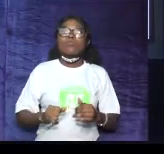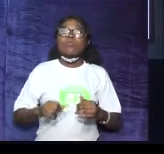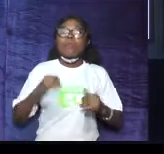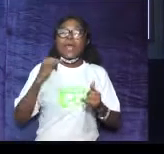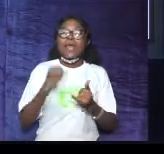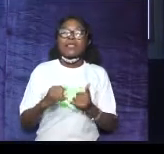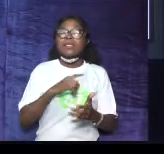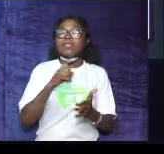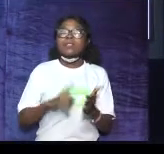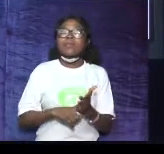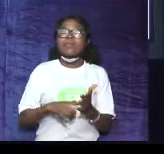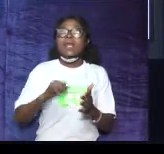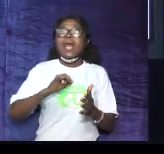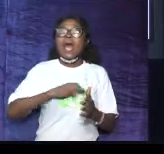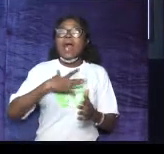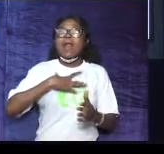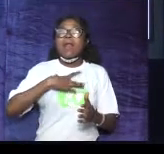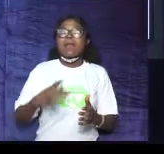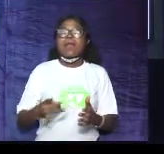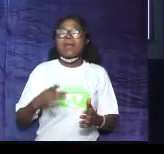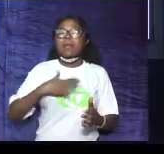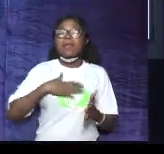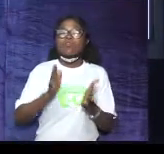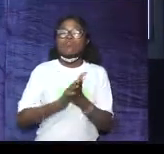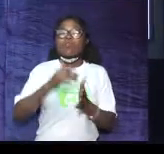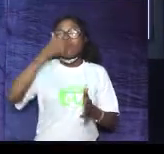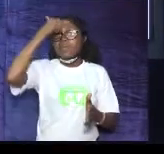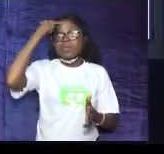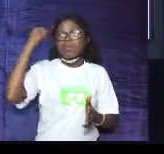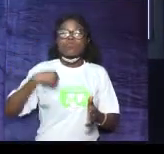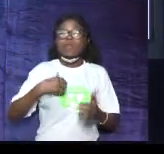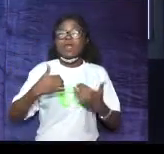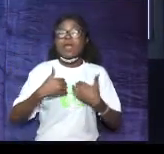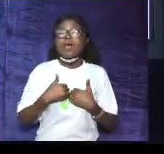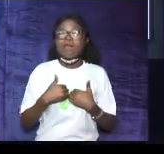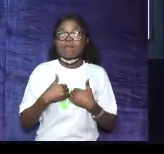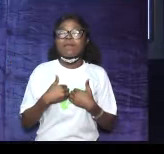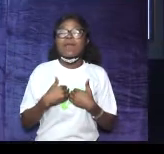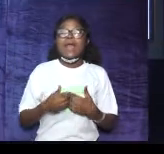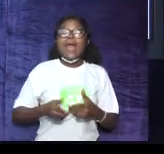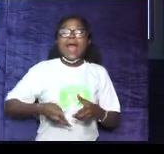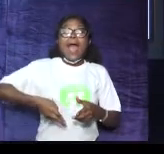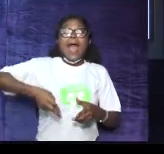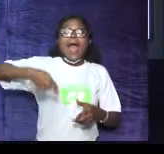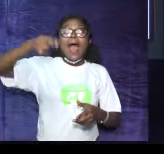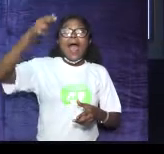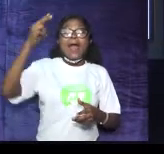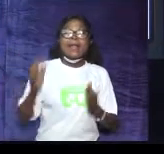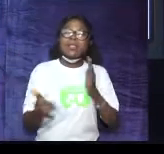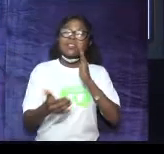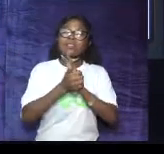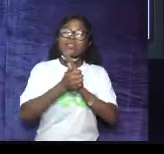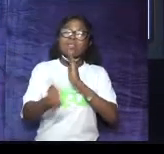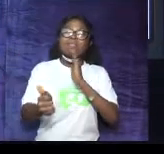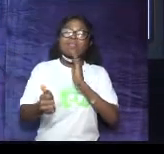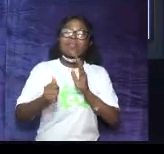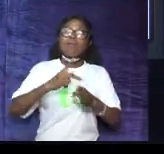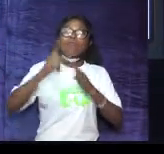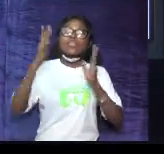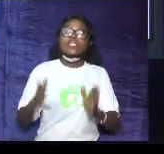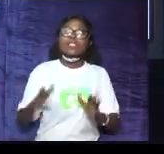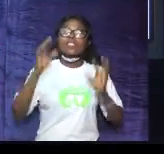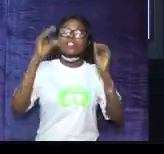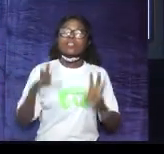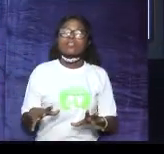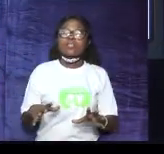Now, I want to conclude. I like my school because we have highly skilled